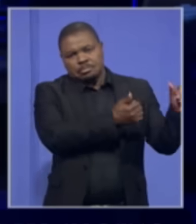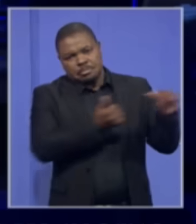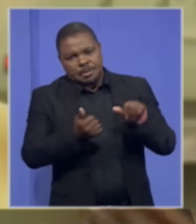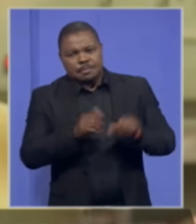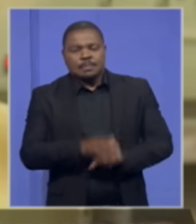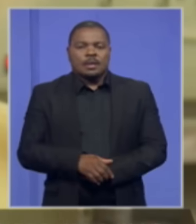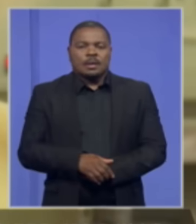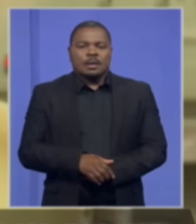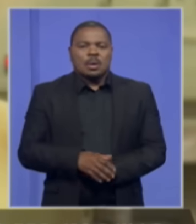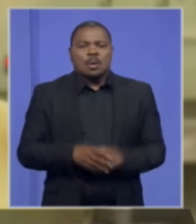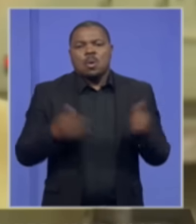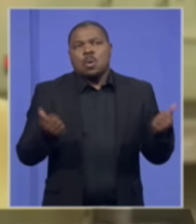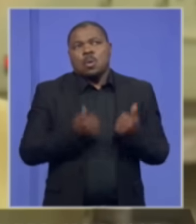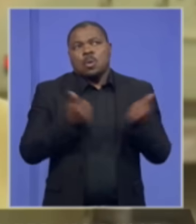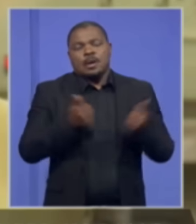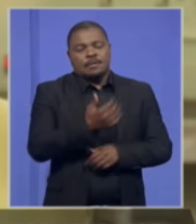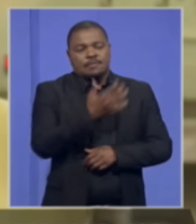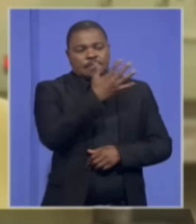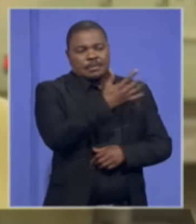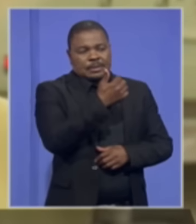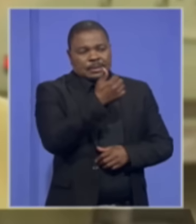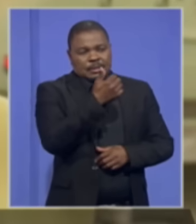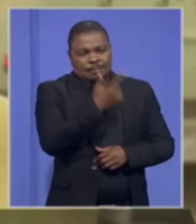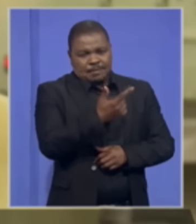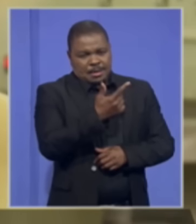We have already transported about 57